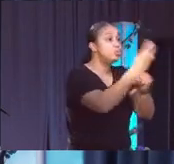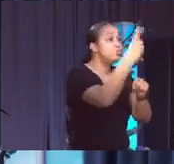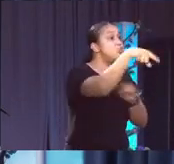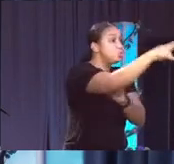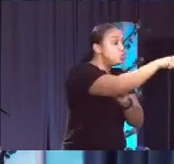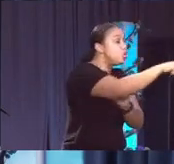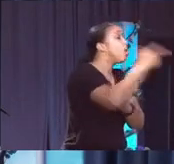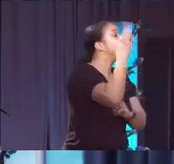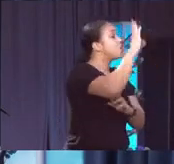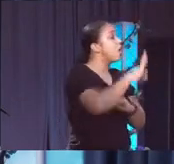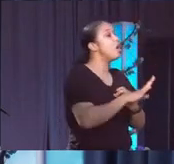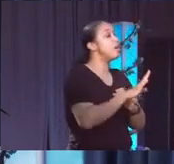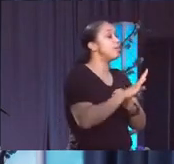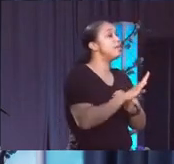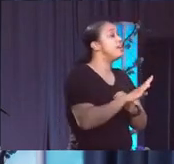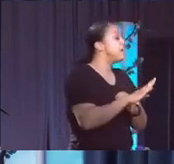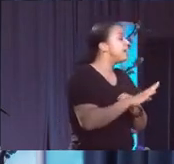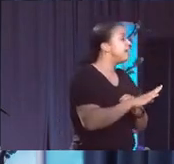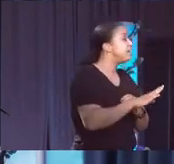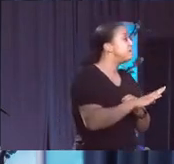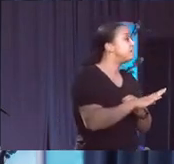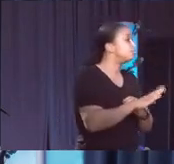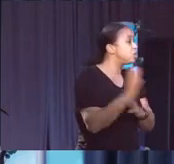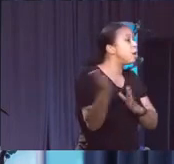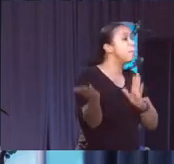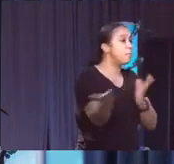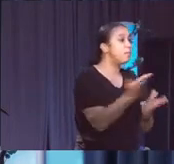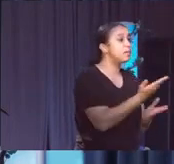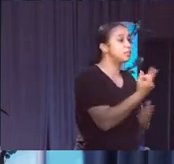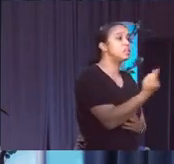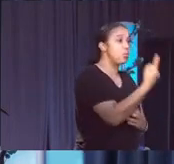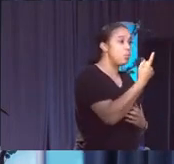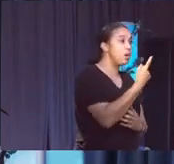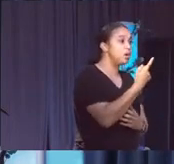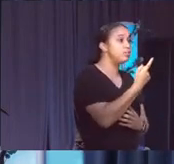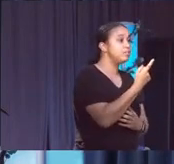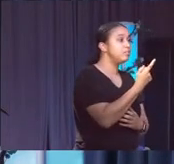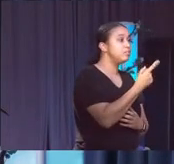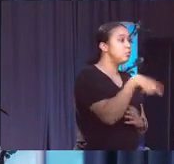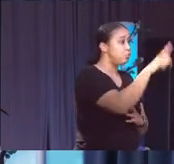God is about to bring somebody across your path.